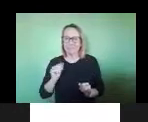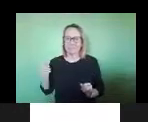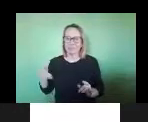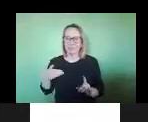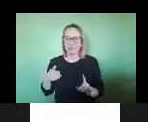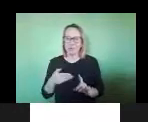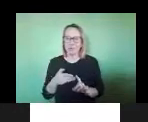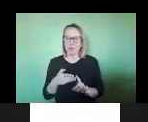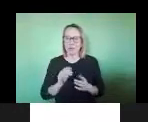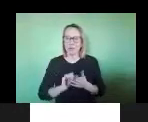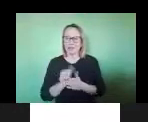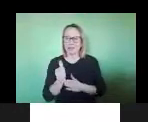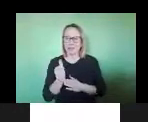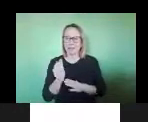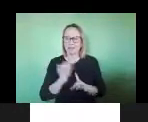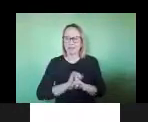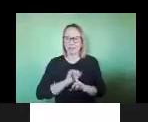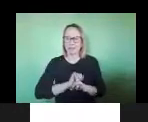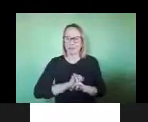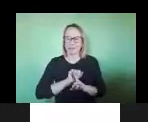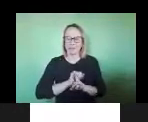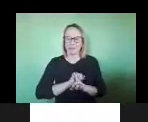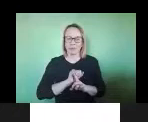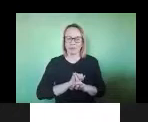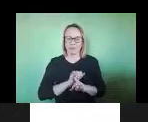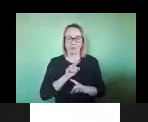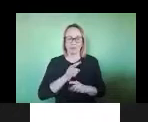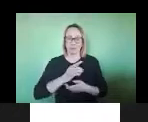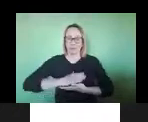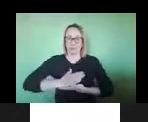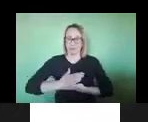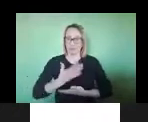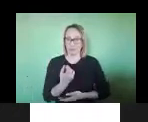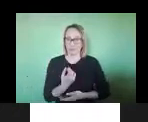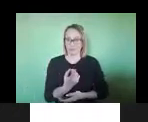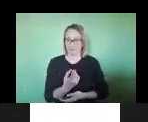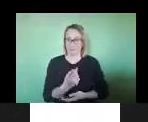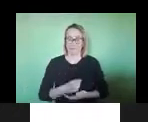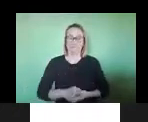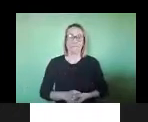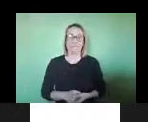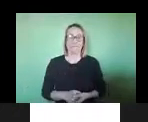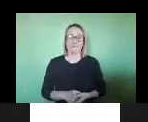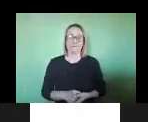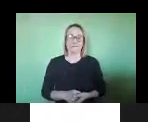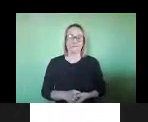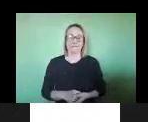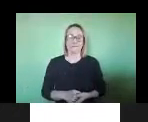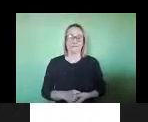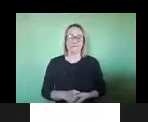and improving our skills. So Teresa's got a laptop and she's doing amazing.